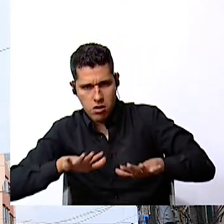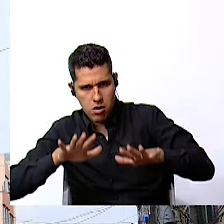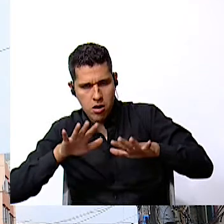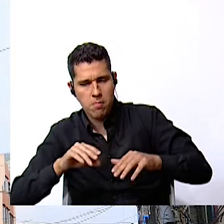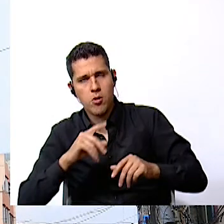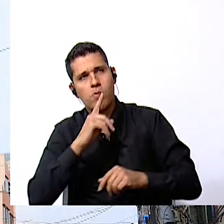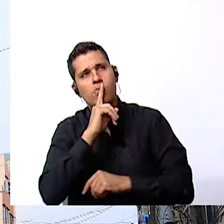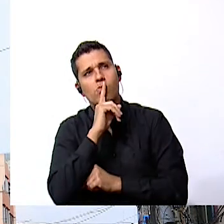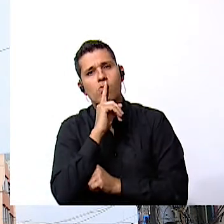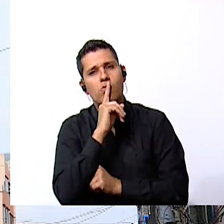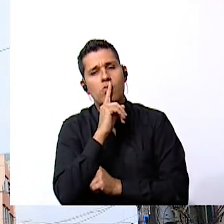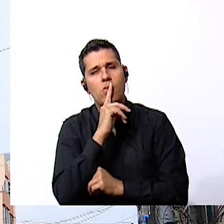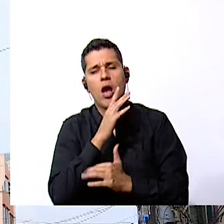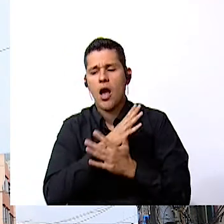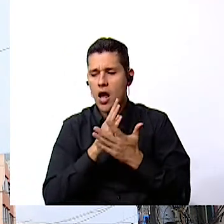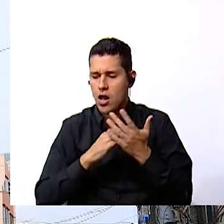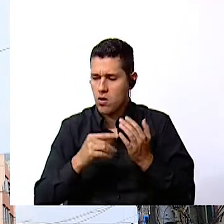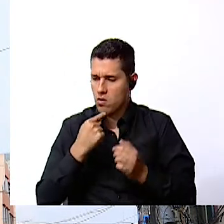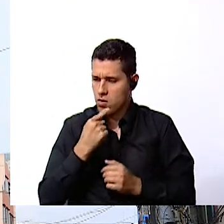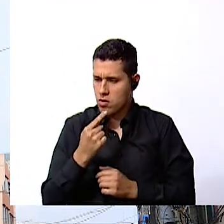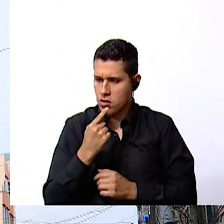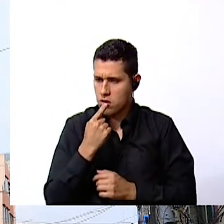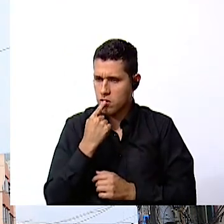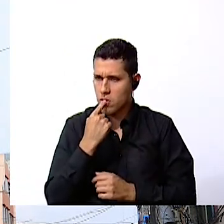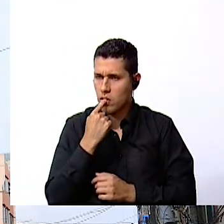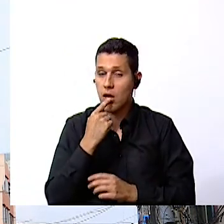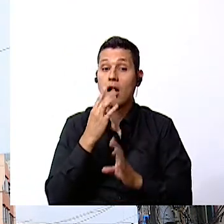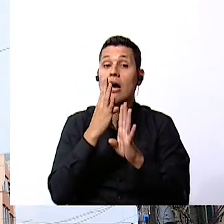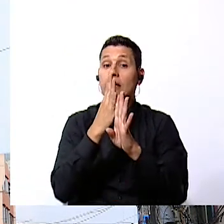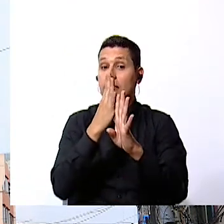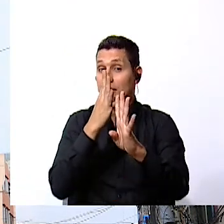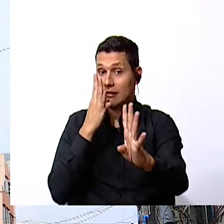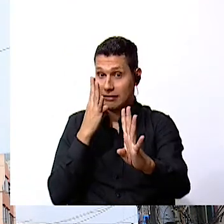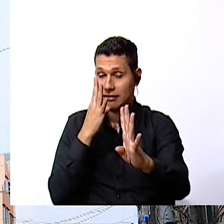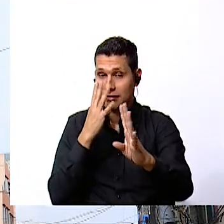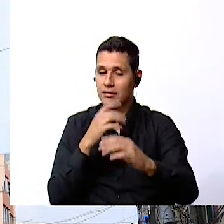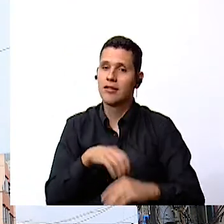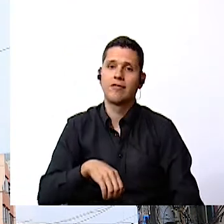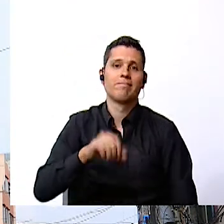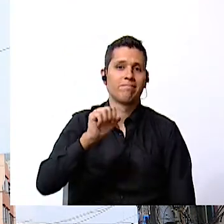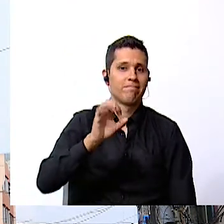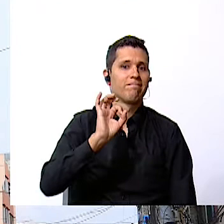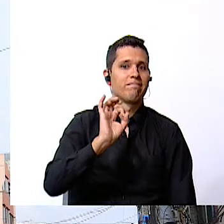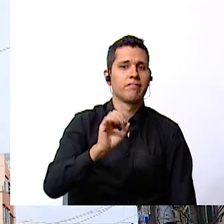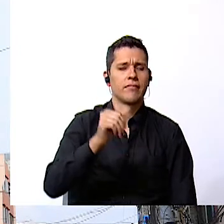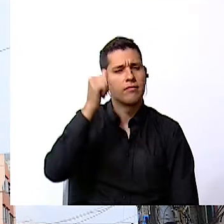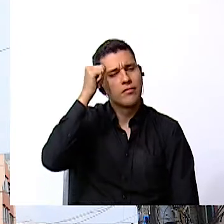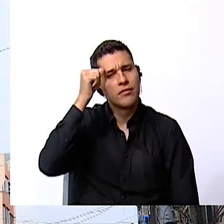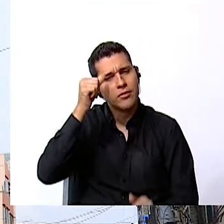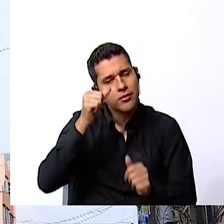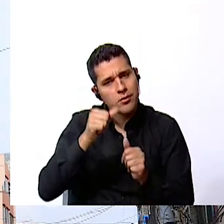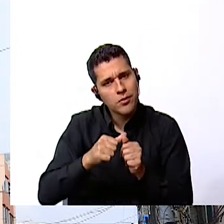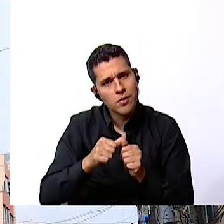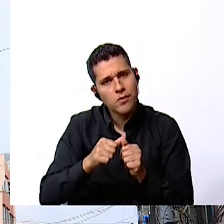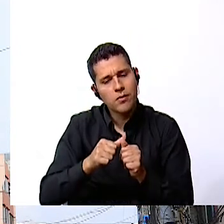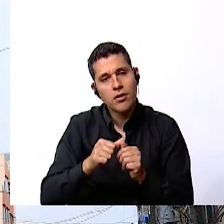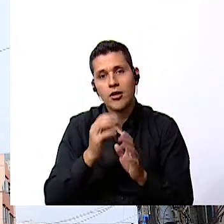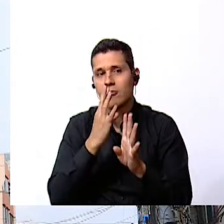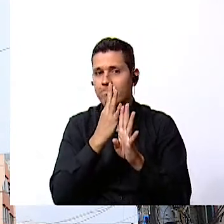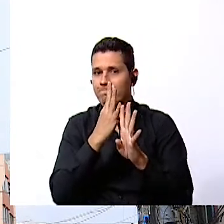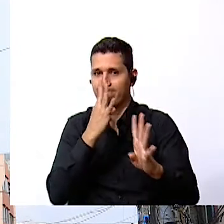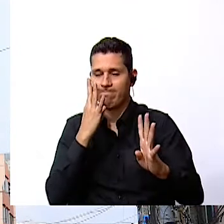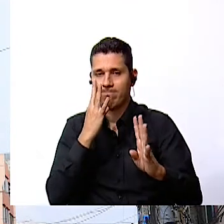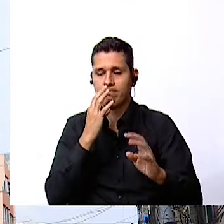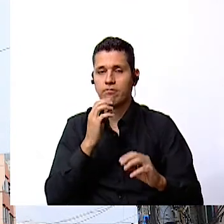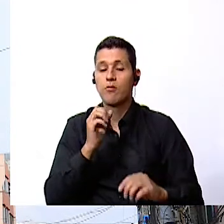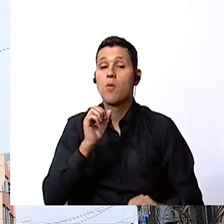And something about made a line. Good. Okay, remember, you have to